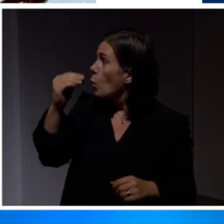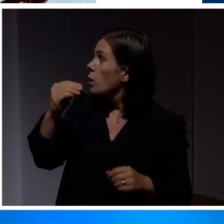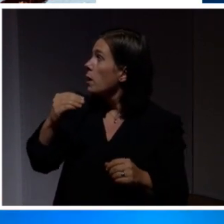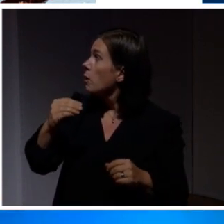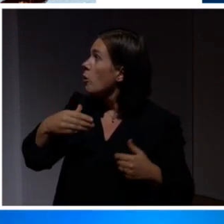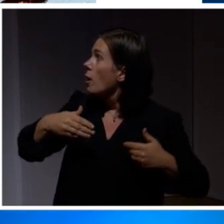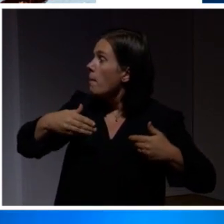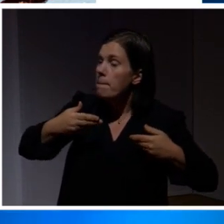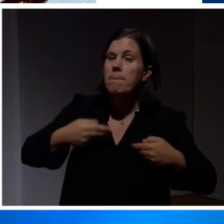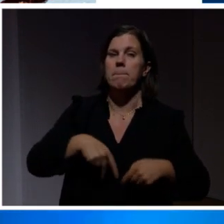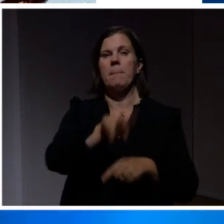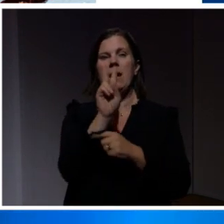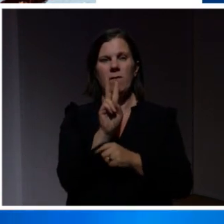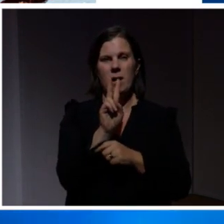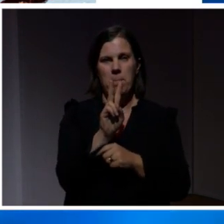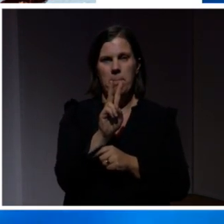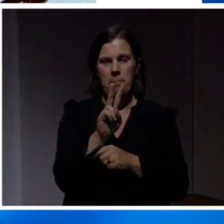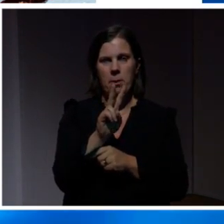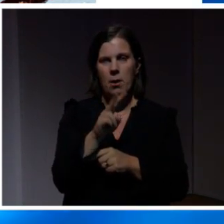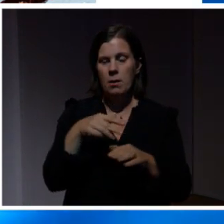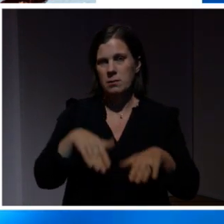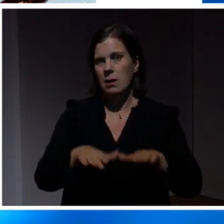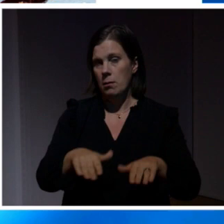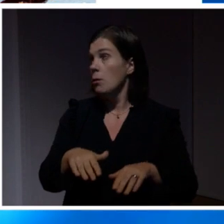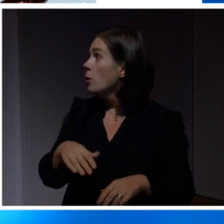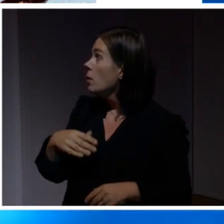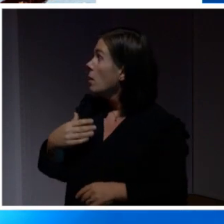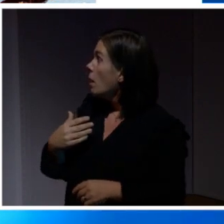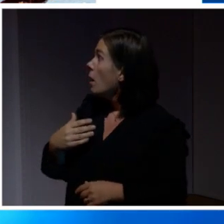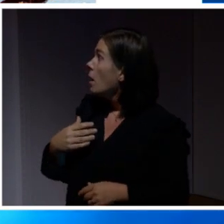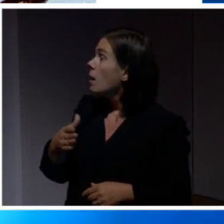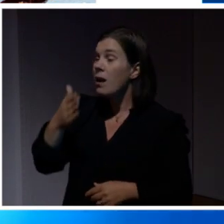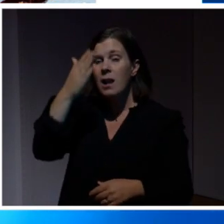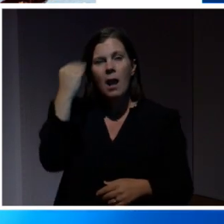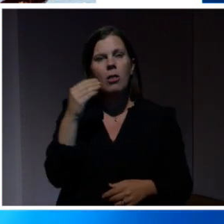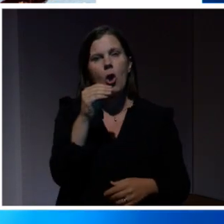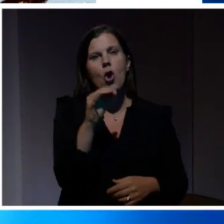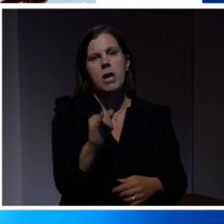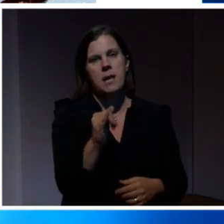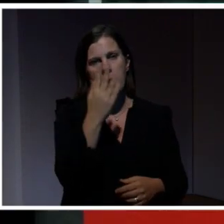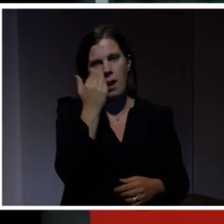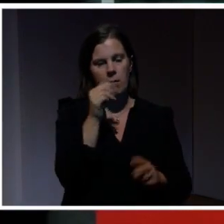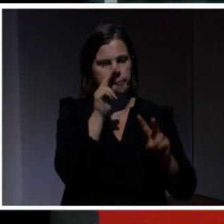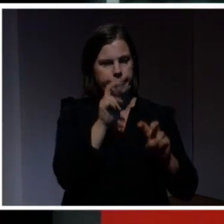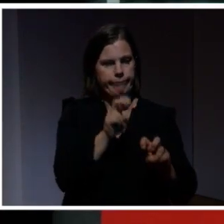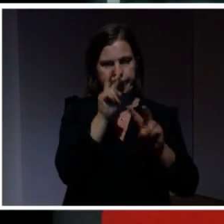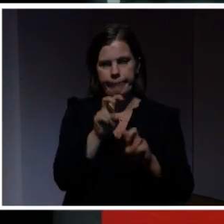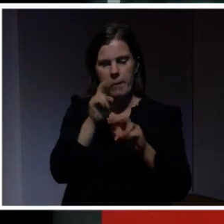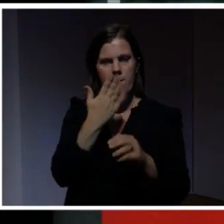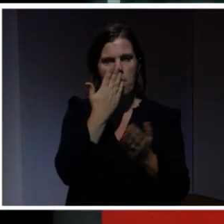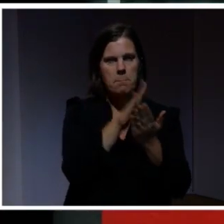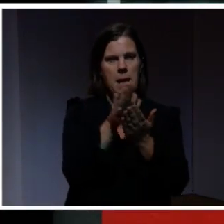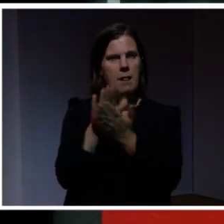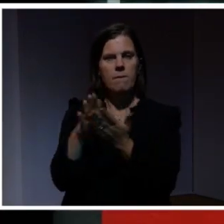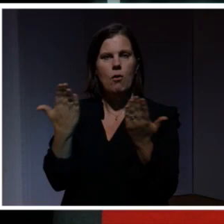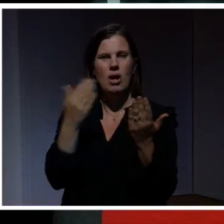That image is actually wrong, but it's pretty hard to see. So you can use AI to help annotate lots of images